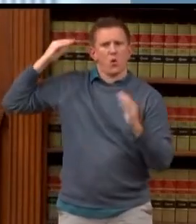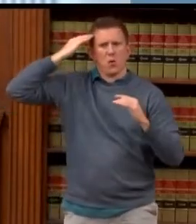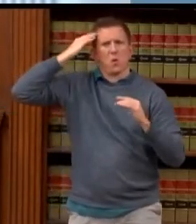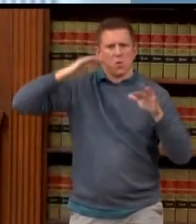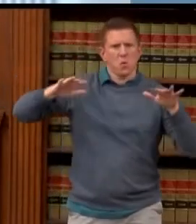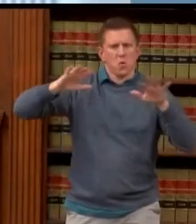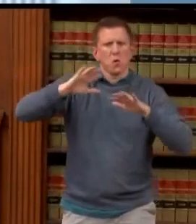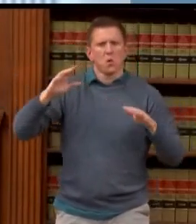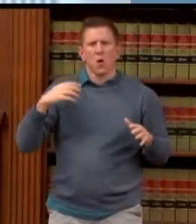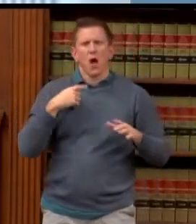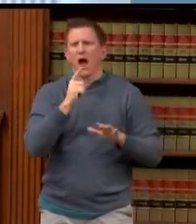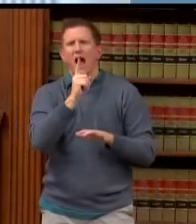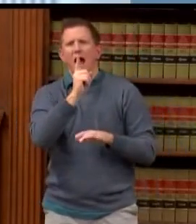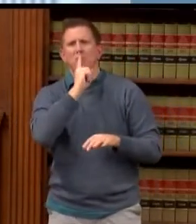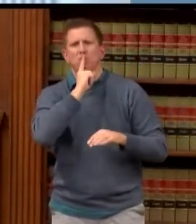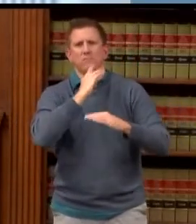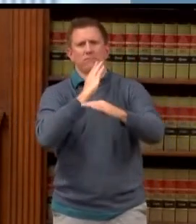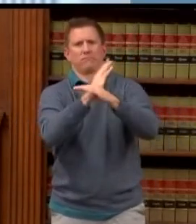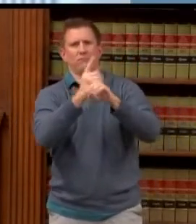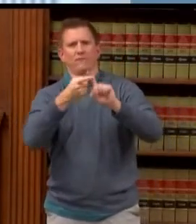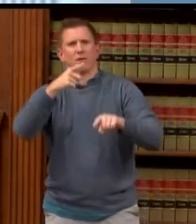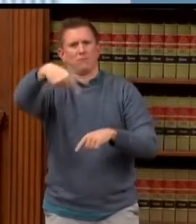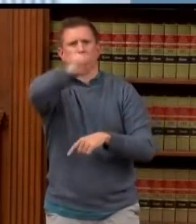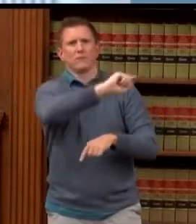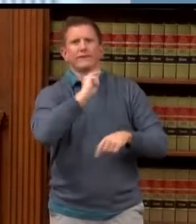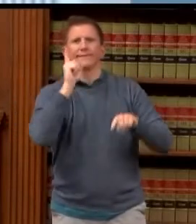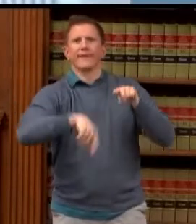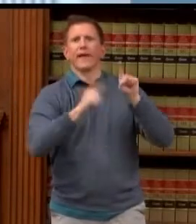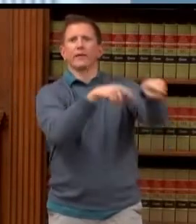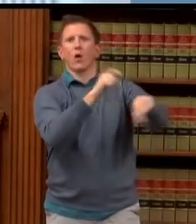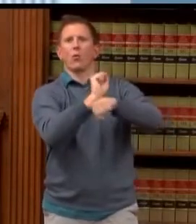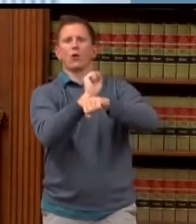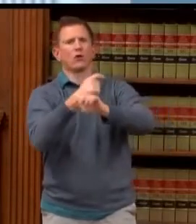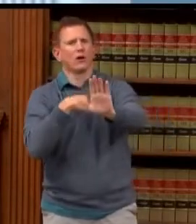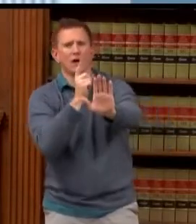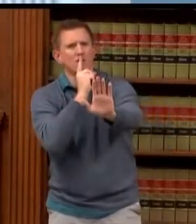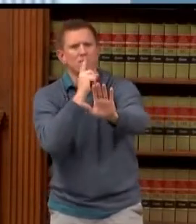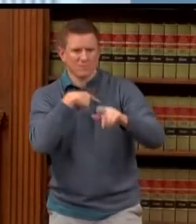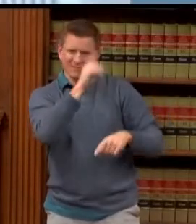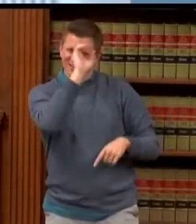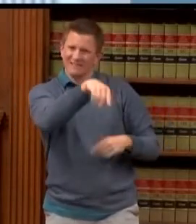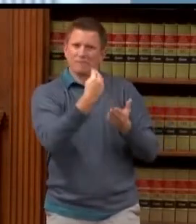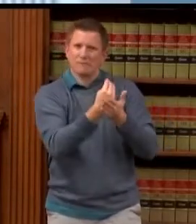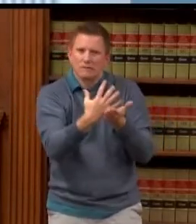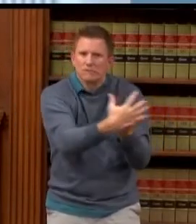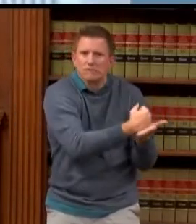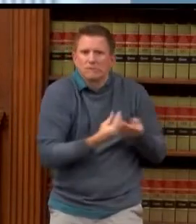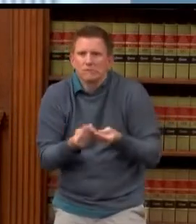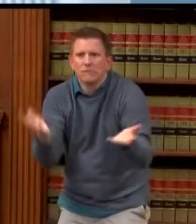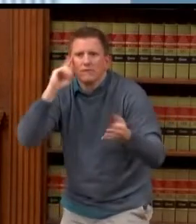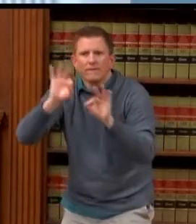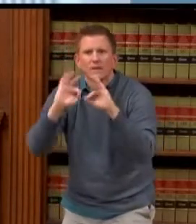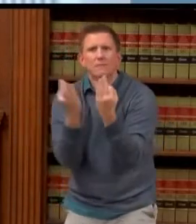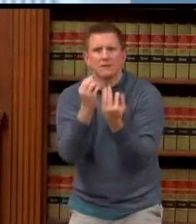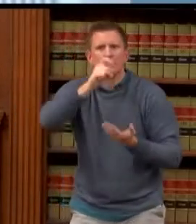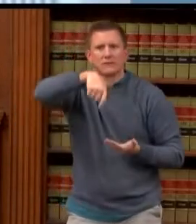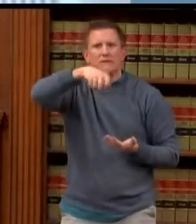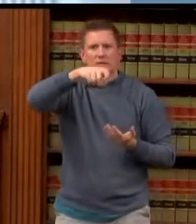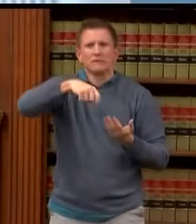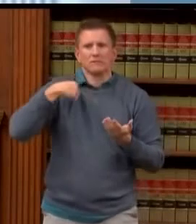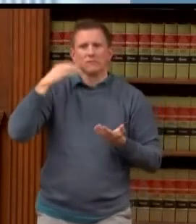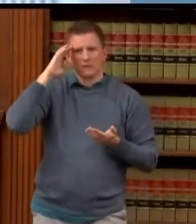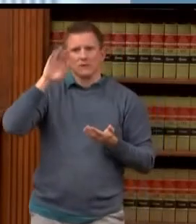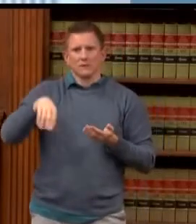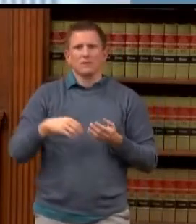But we need personal responsibility, and that's what we're leaning in on, a bit of sacrifice from all of us in order to I think,